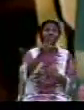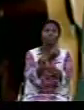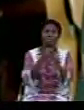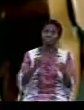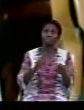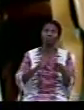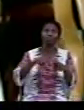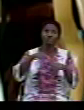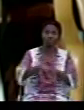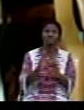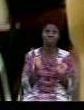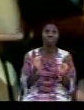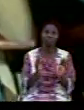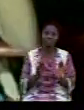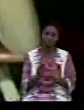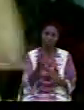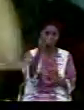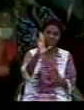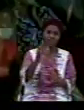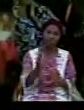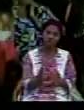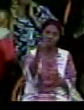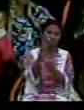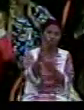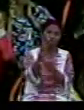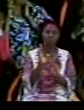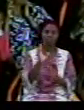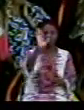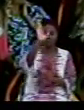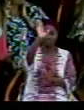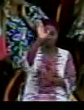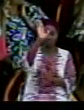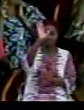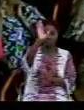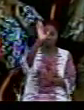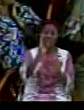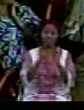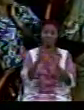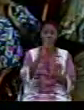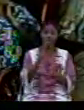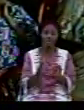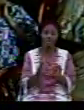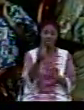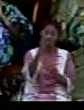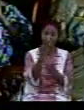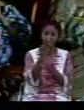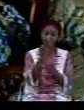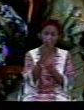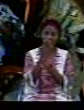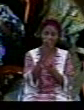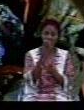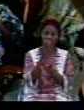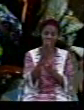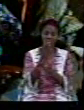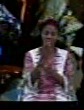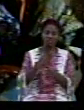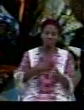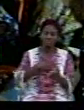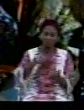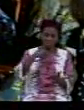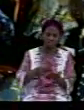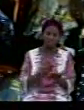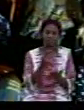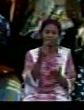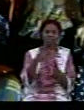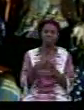that hand. If you're raising up your hand, you please stand up. Identify yourself. Where